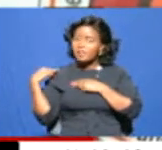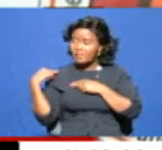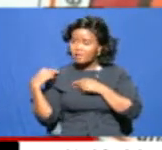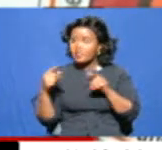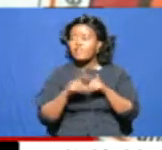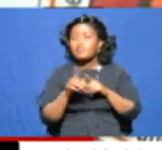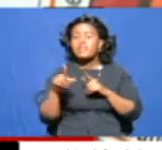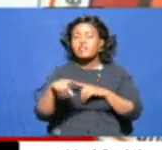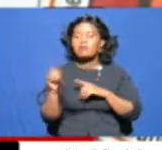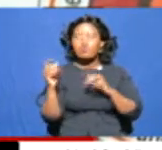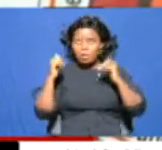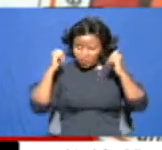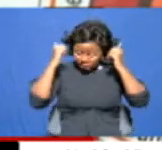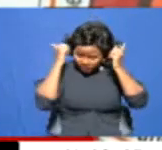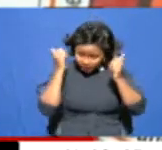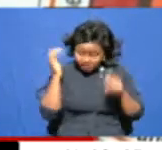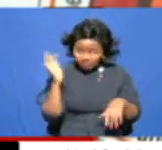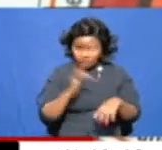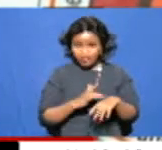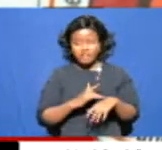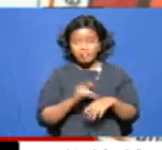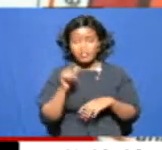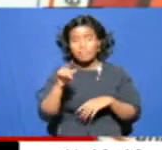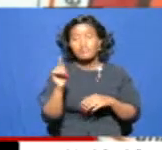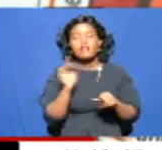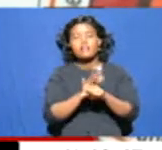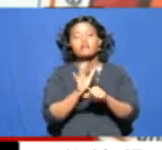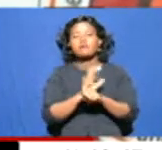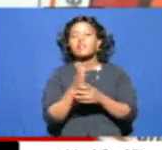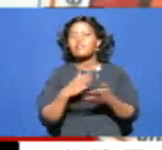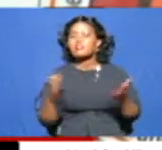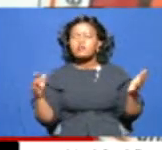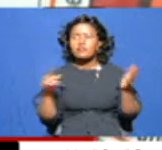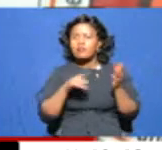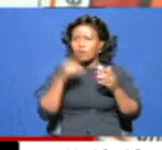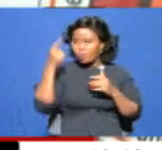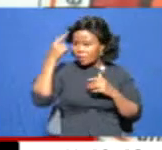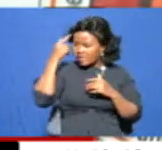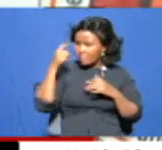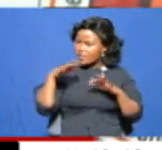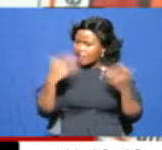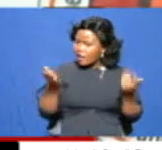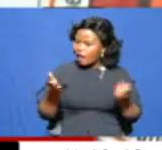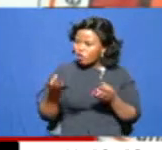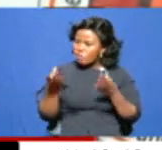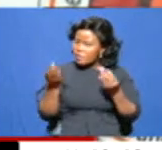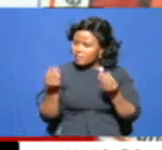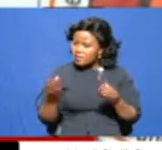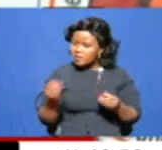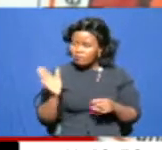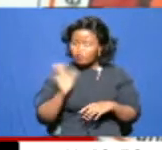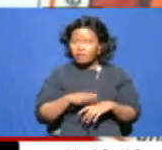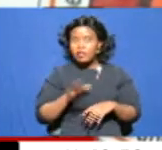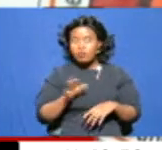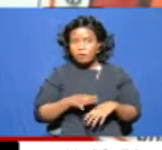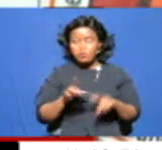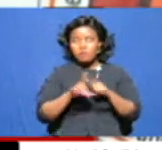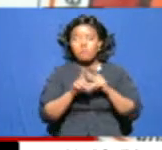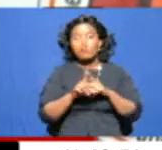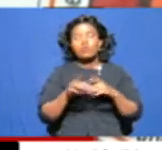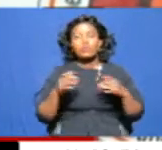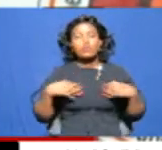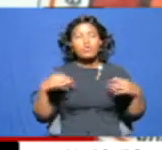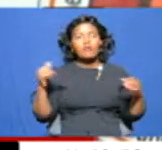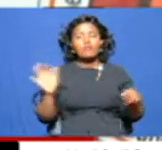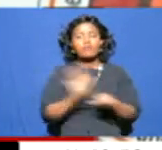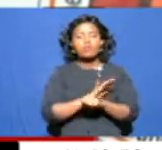gets affected. So those are the things we are looking at. How do we make it easier for the women so that they can also get fulfillment? And